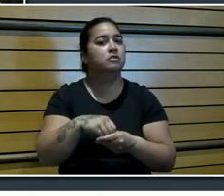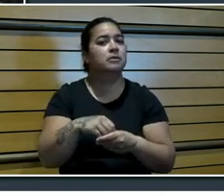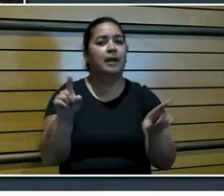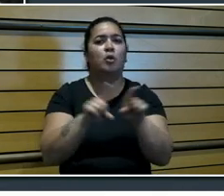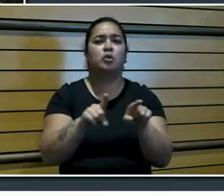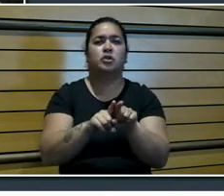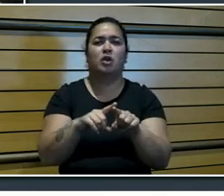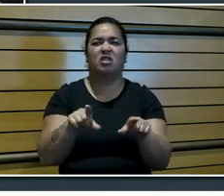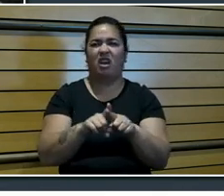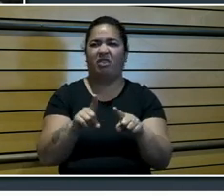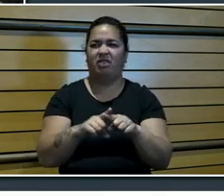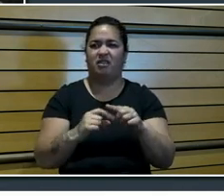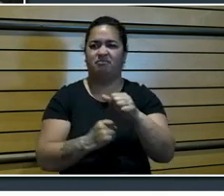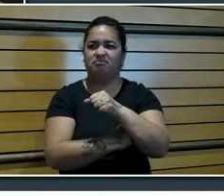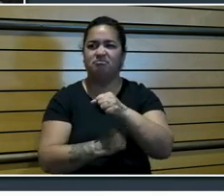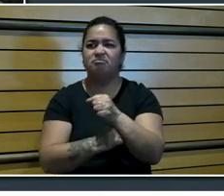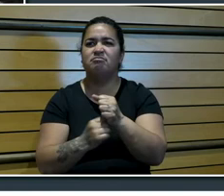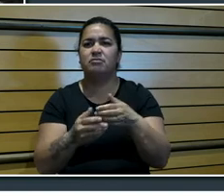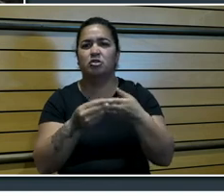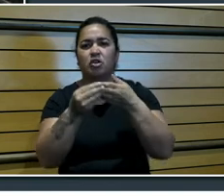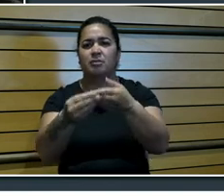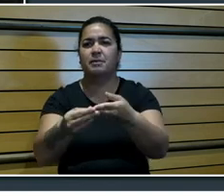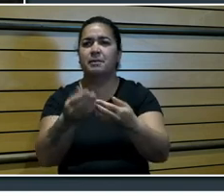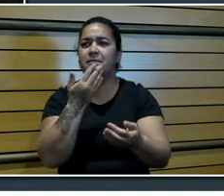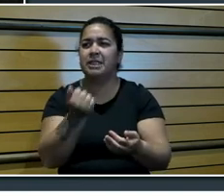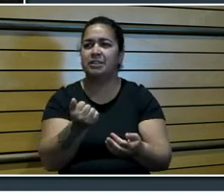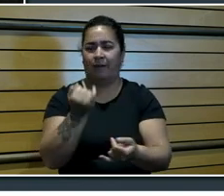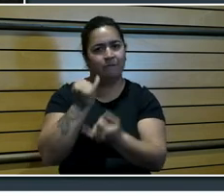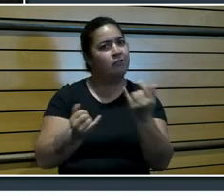sort of kaupapa of it, please? It's very encouraging.